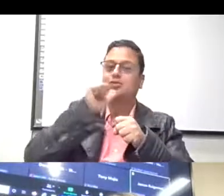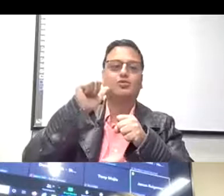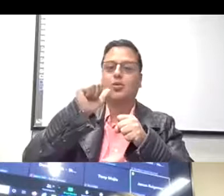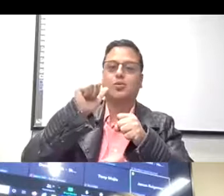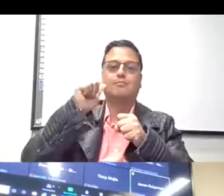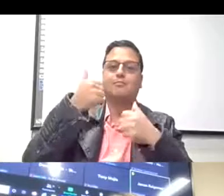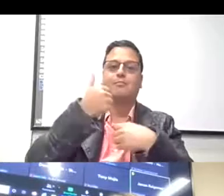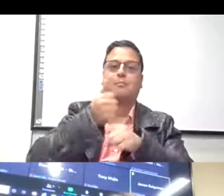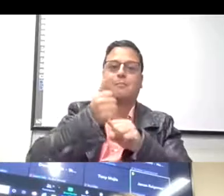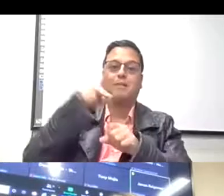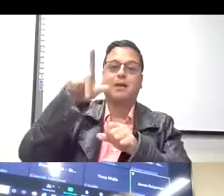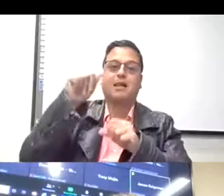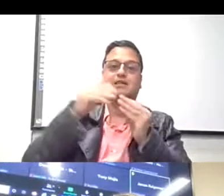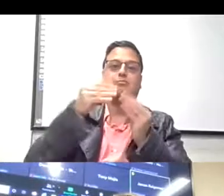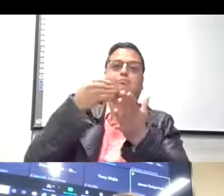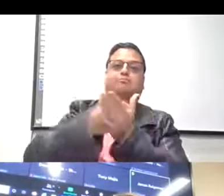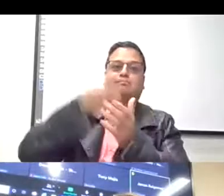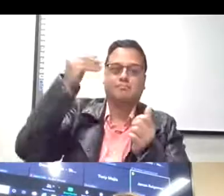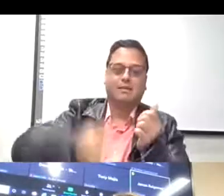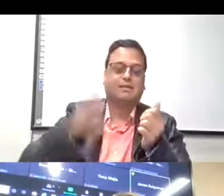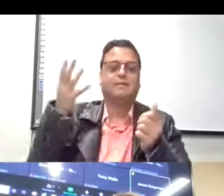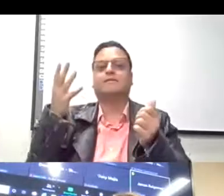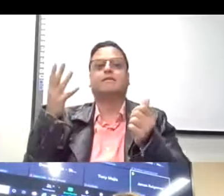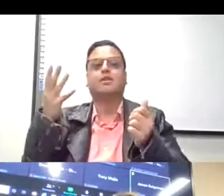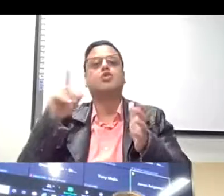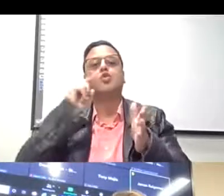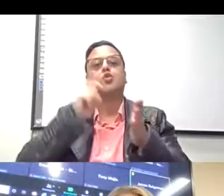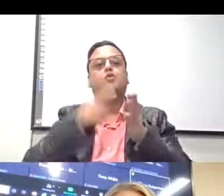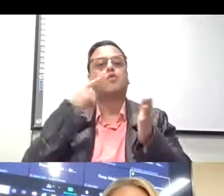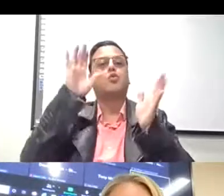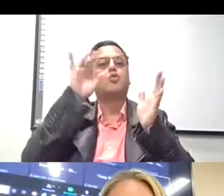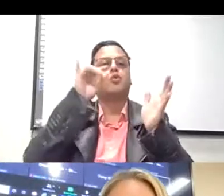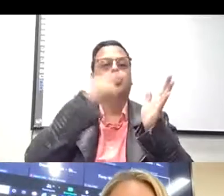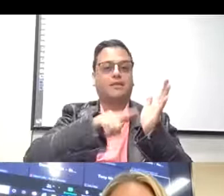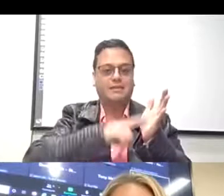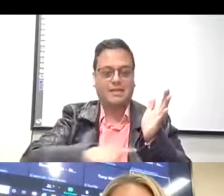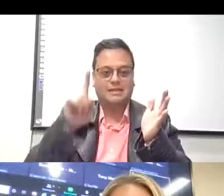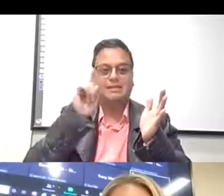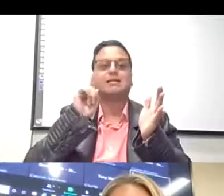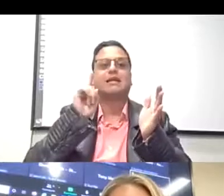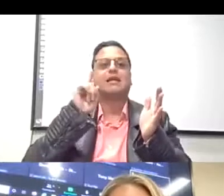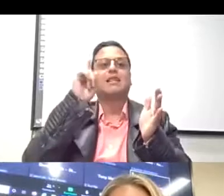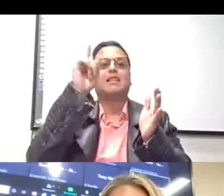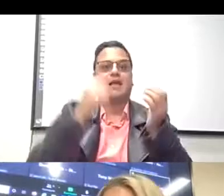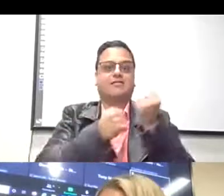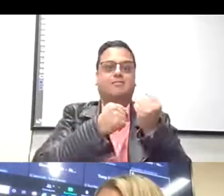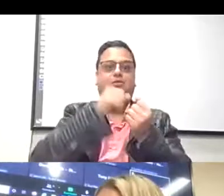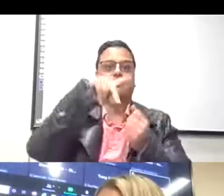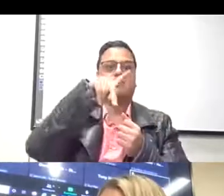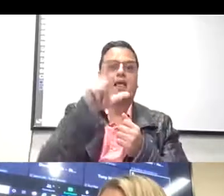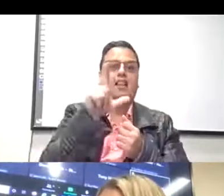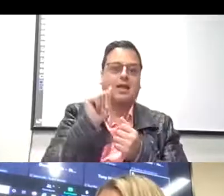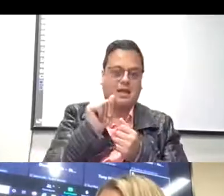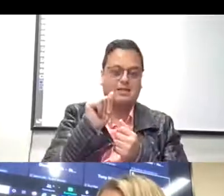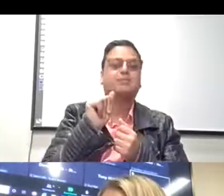of PLAs. And you'll notice in these studies that the studies that are pro PLA, if you will, are